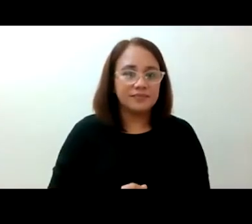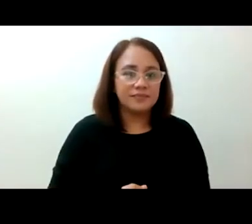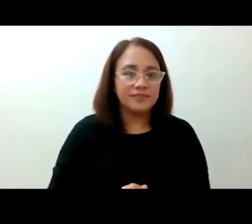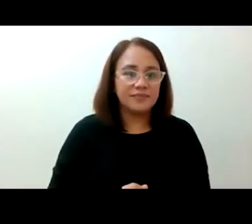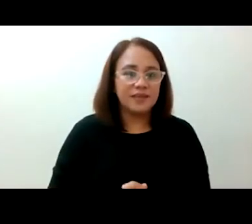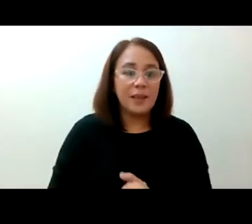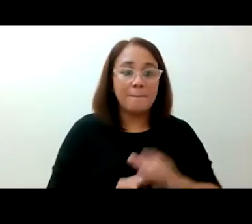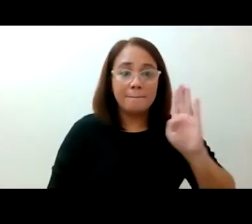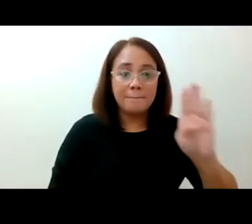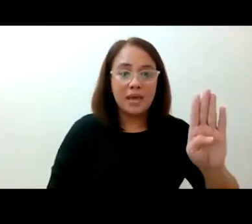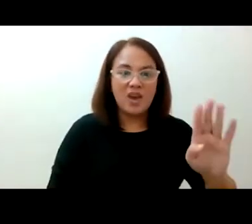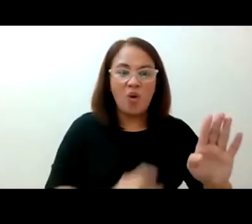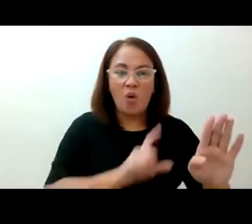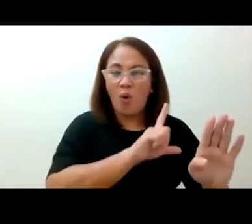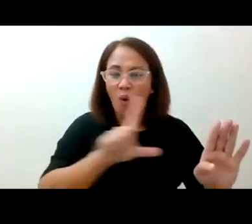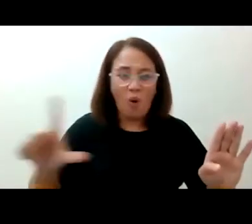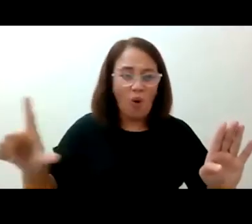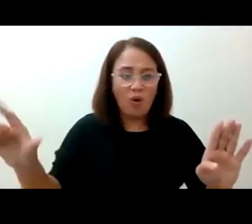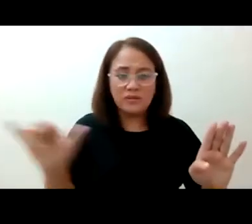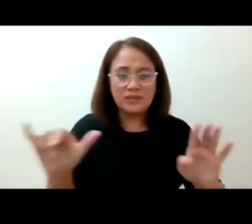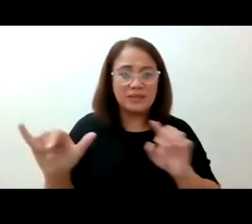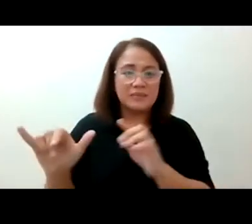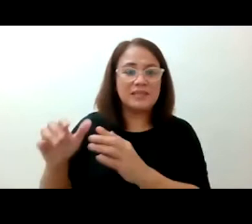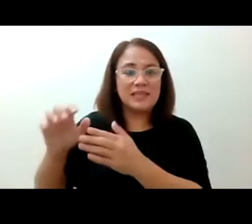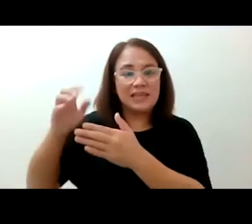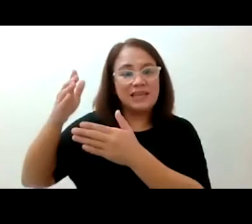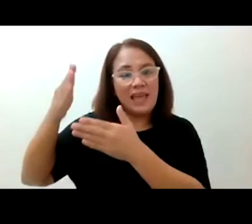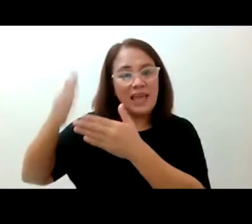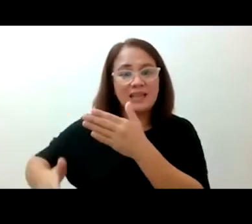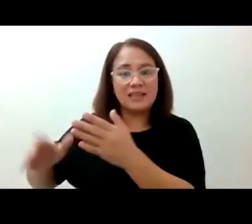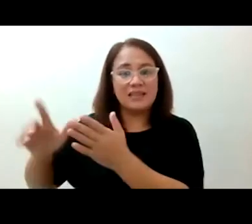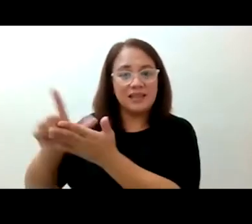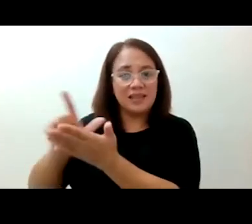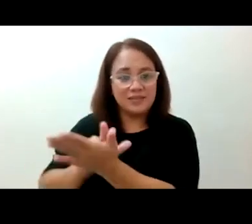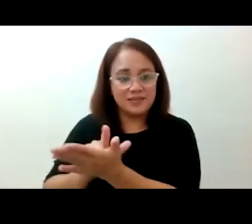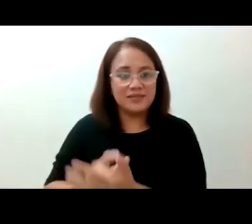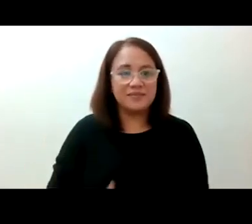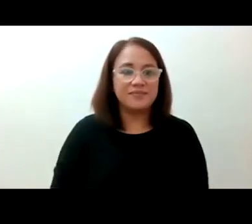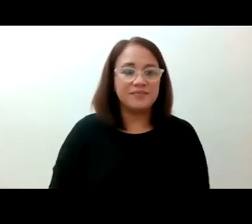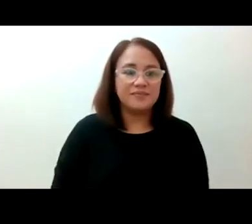B, all at one time at the end of a lesson.